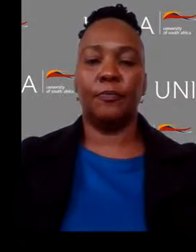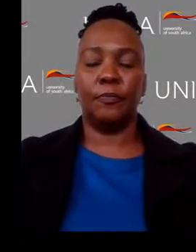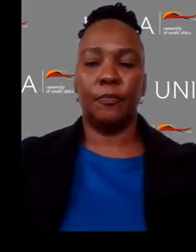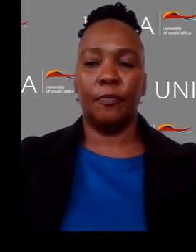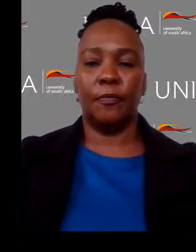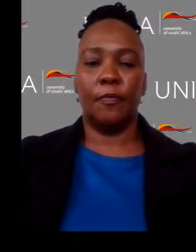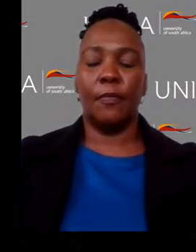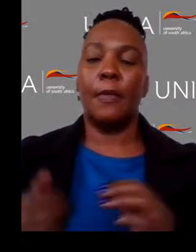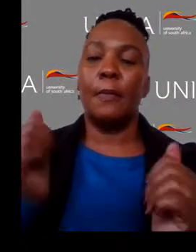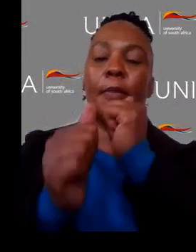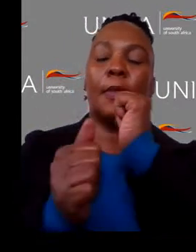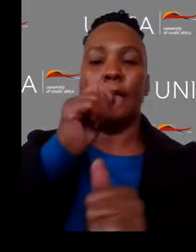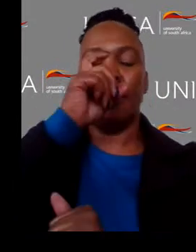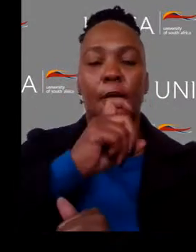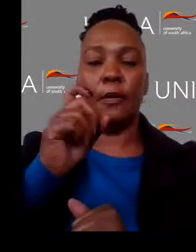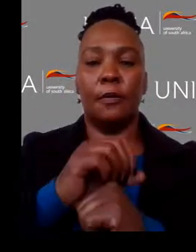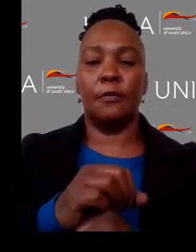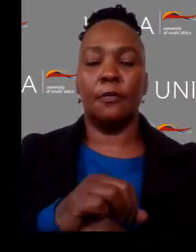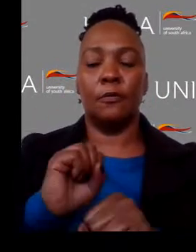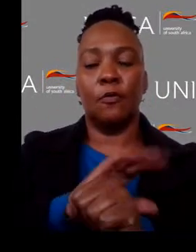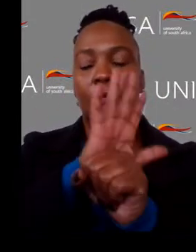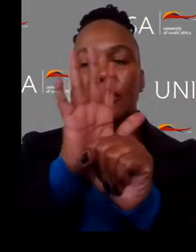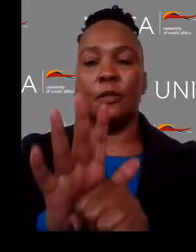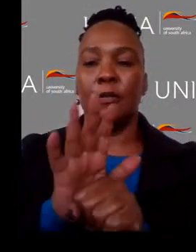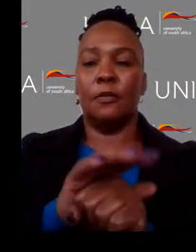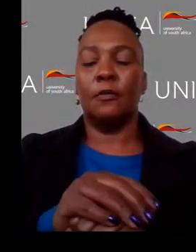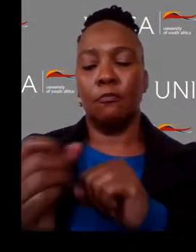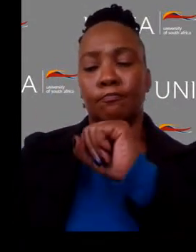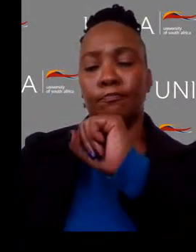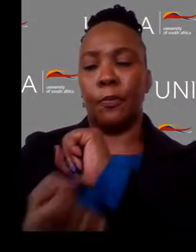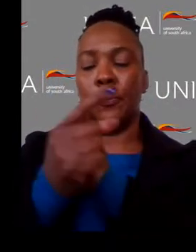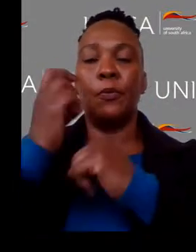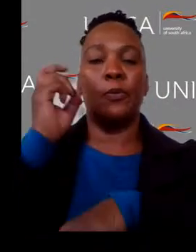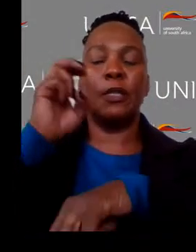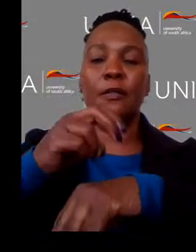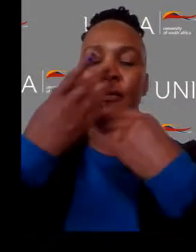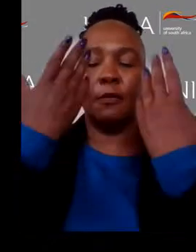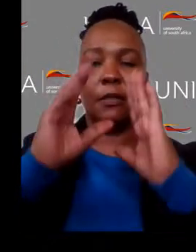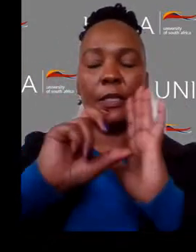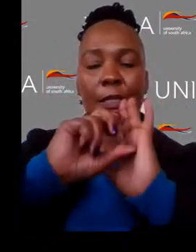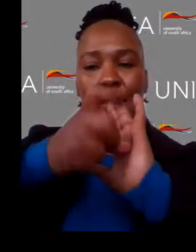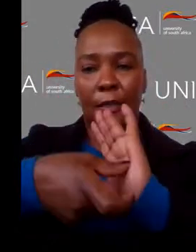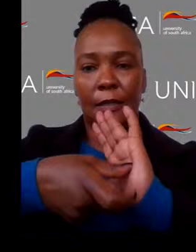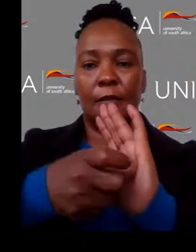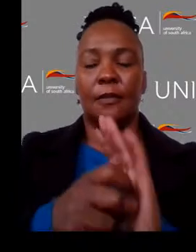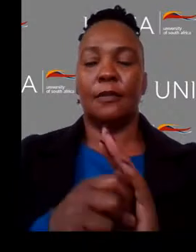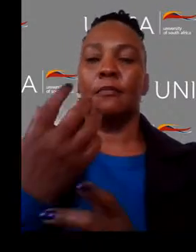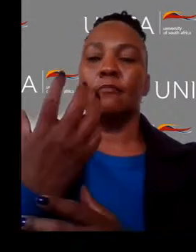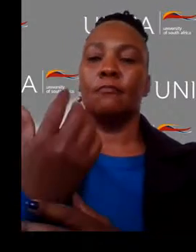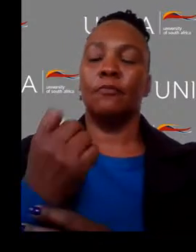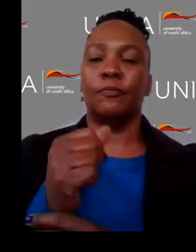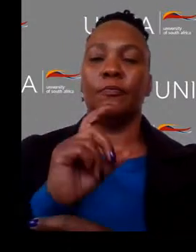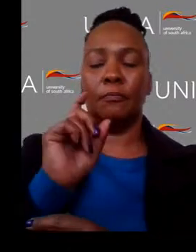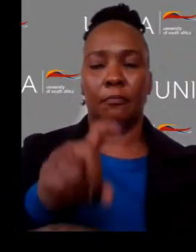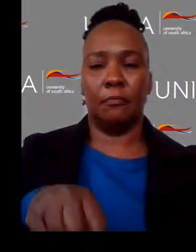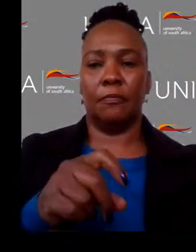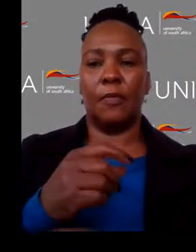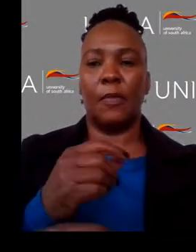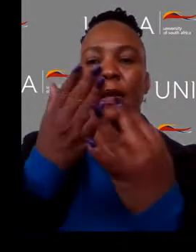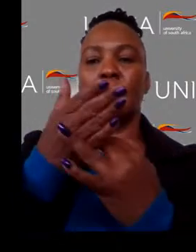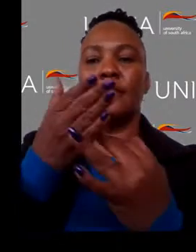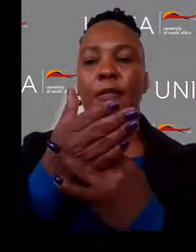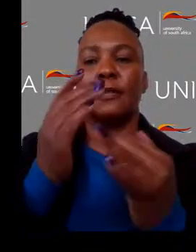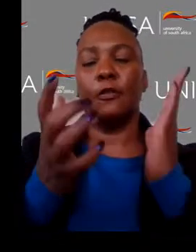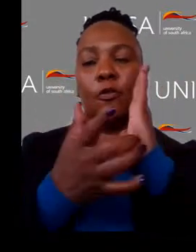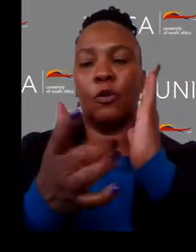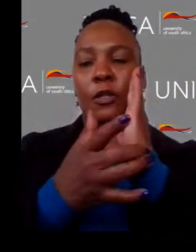Ladies and gentlemen, COVID-19 exposed the need for students with disabilities to have access to technology in